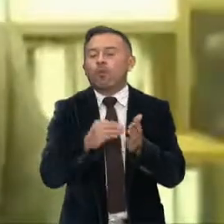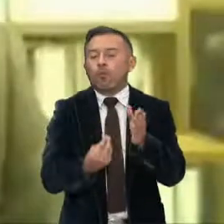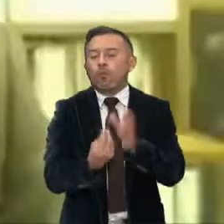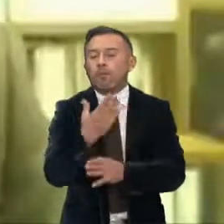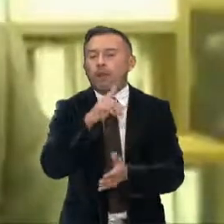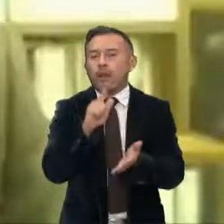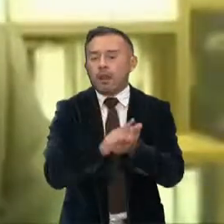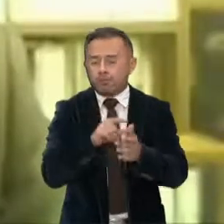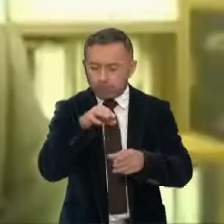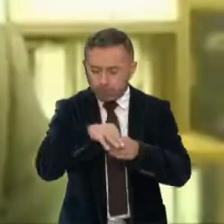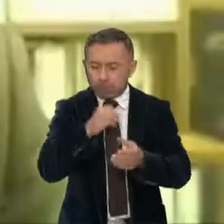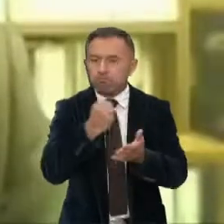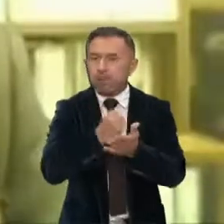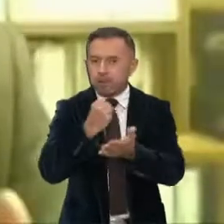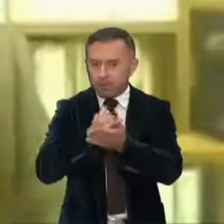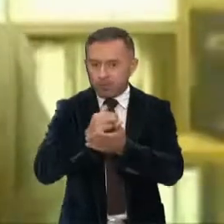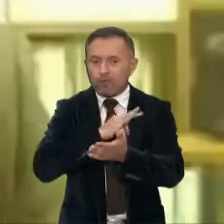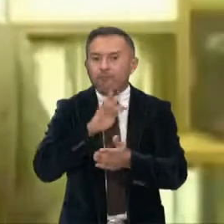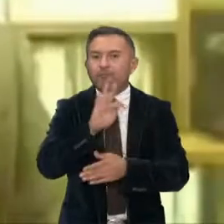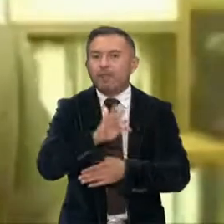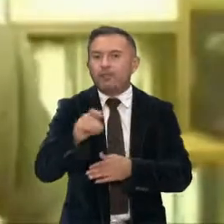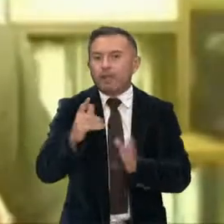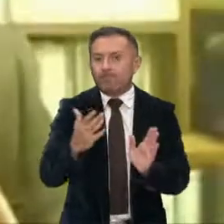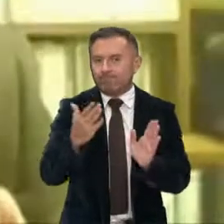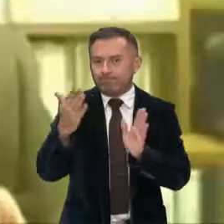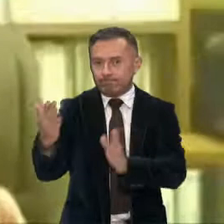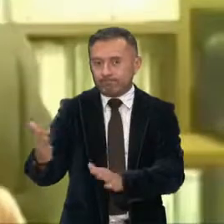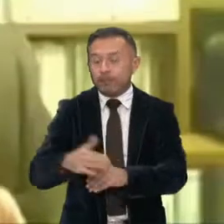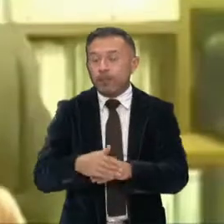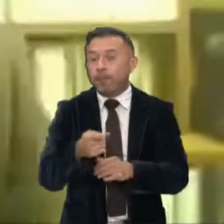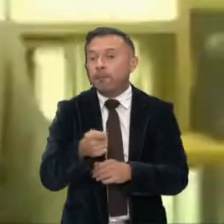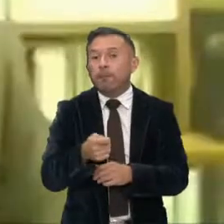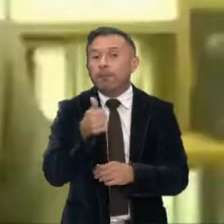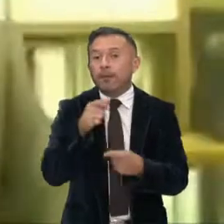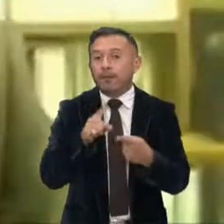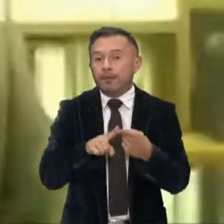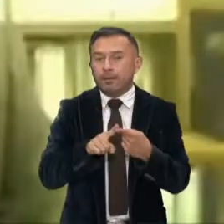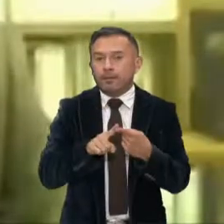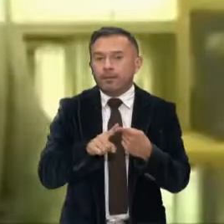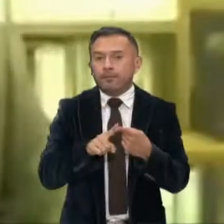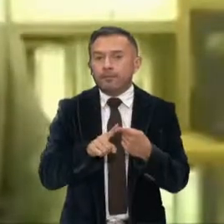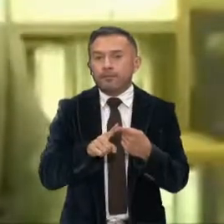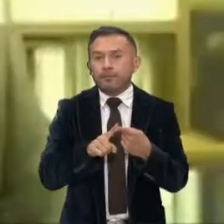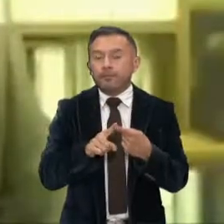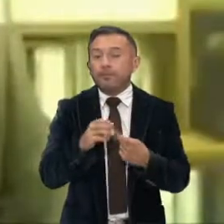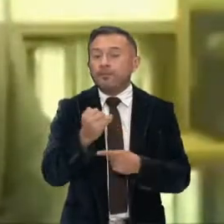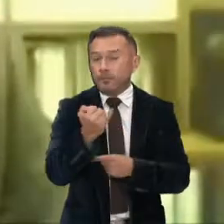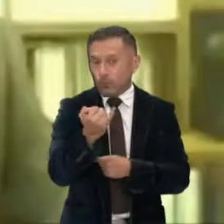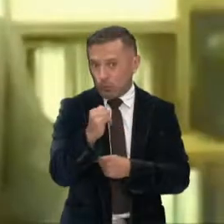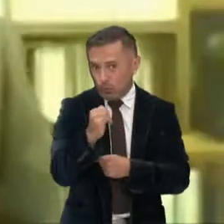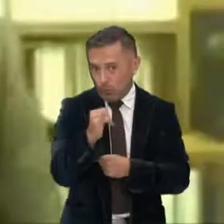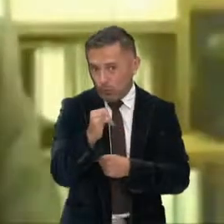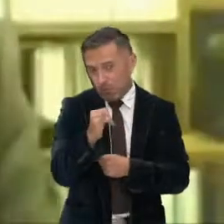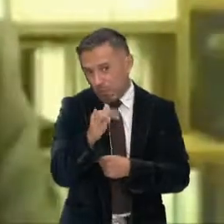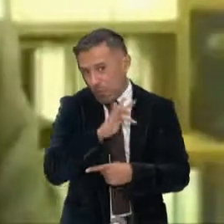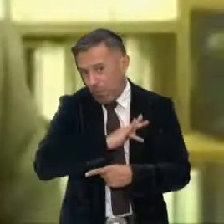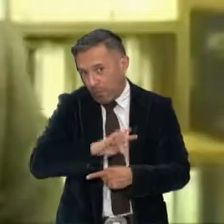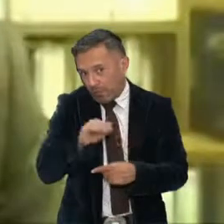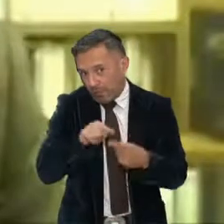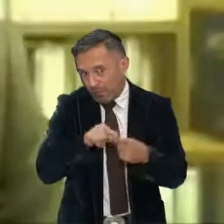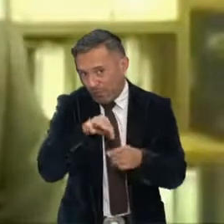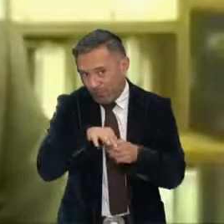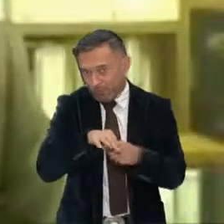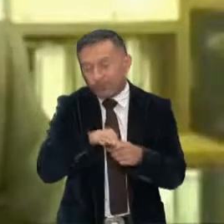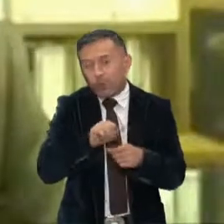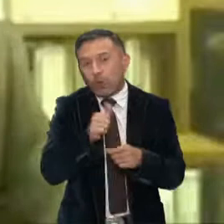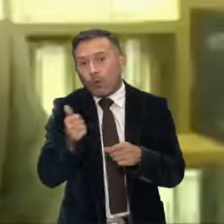that were passed trying to redefine the date. The first one has to be at the end of July,